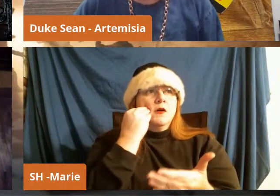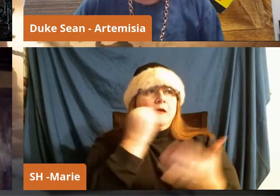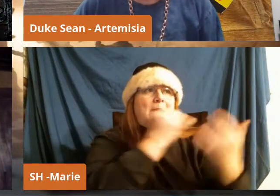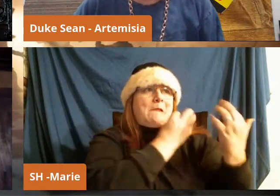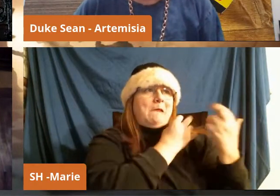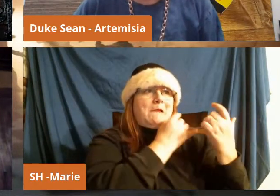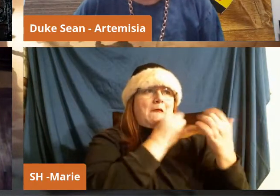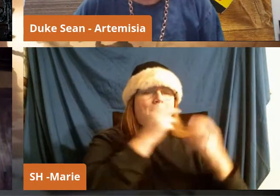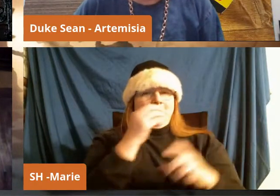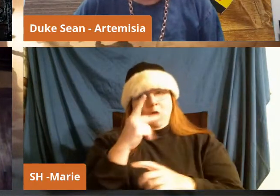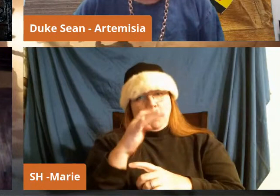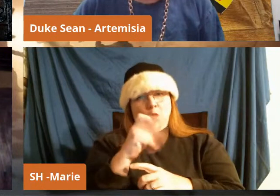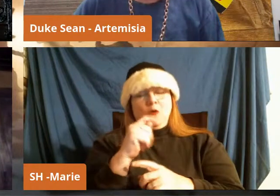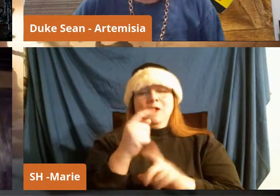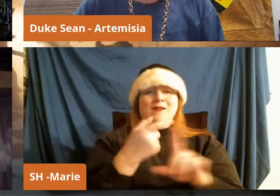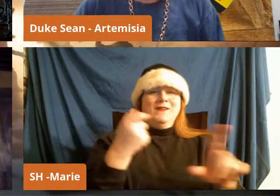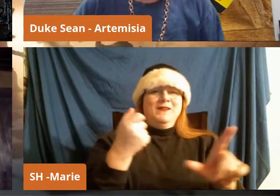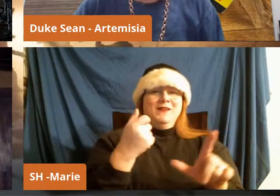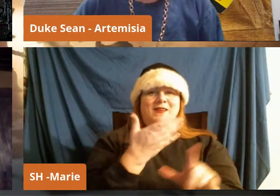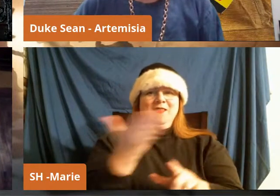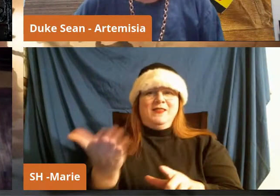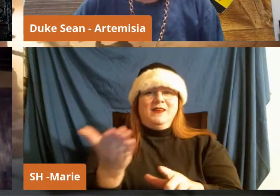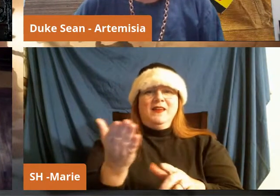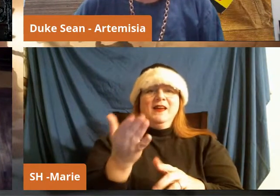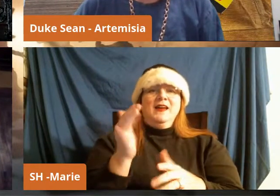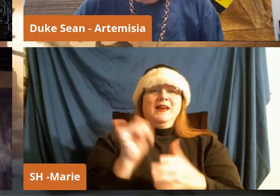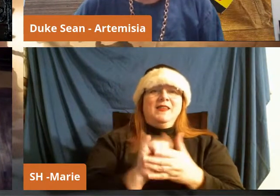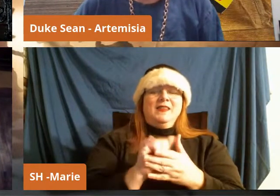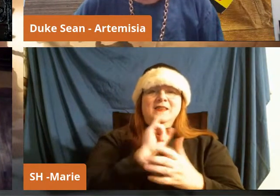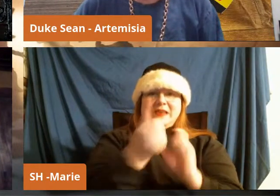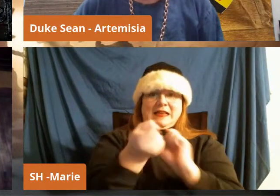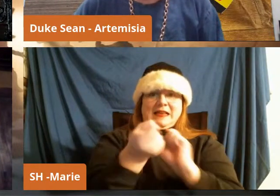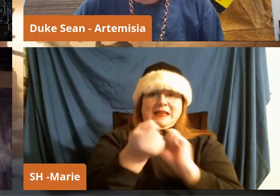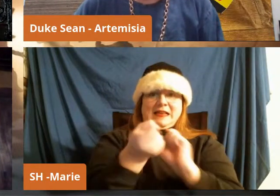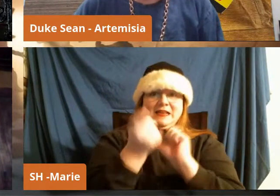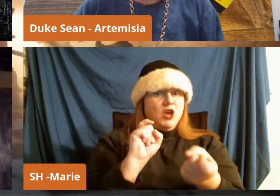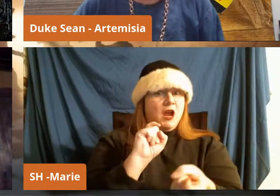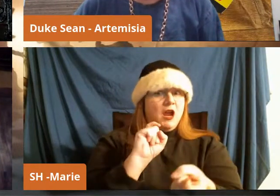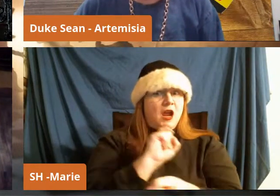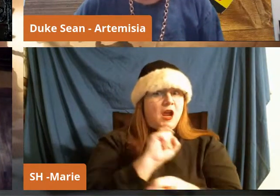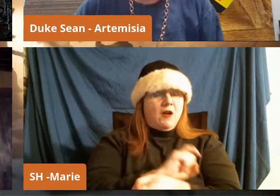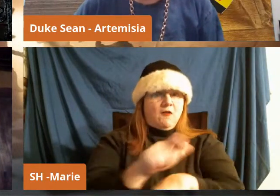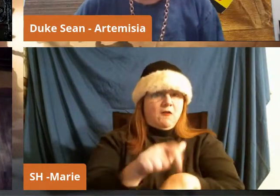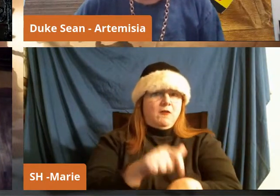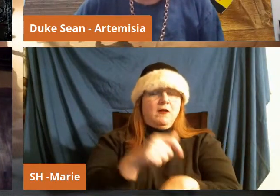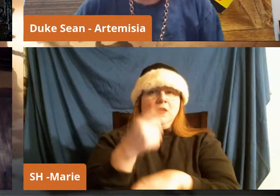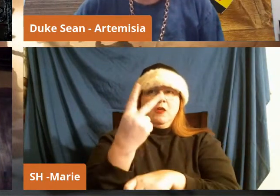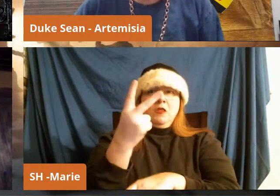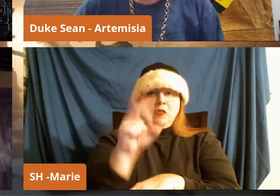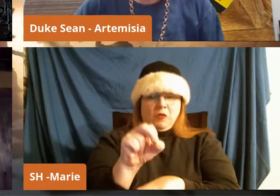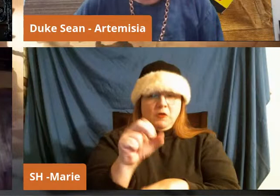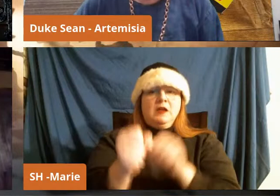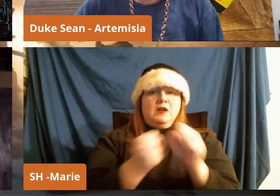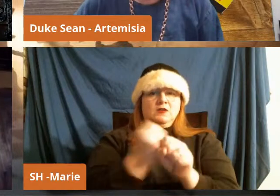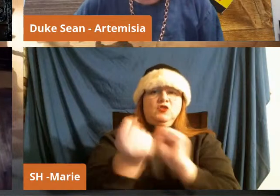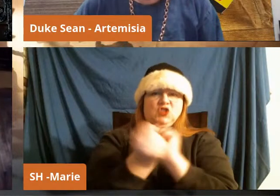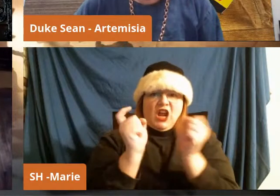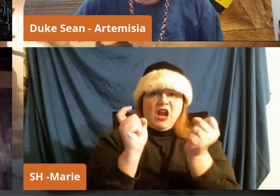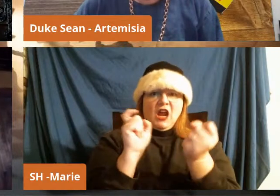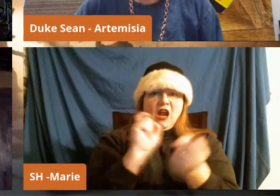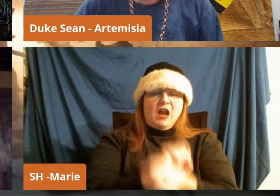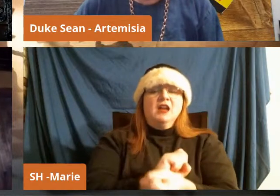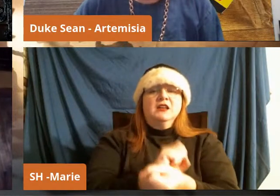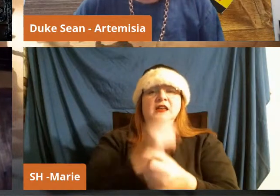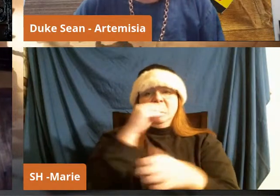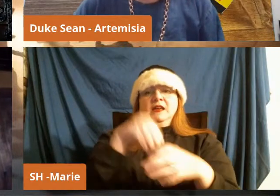thing. And I think that has changed over the last 30 years for sure, in the